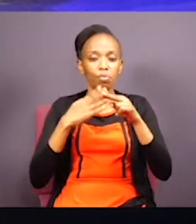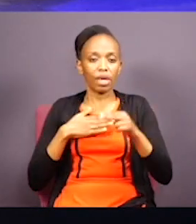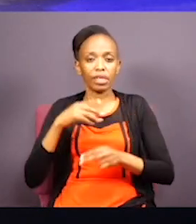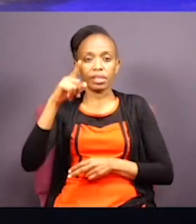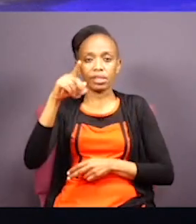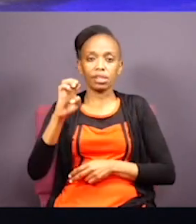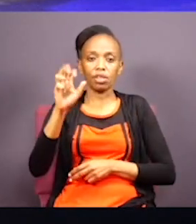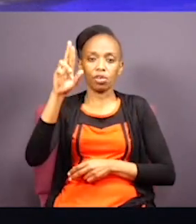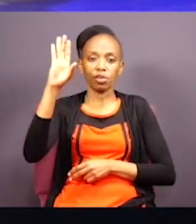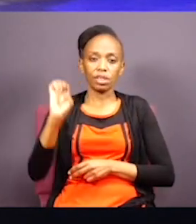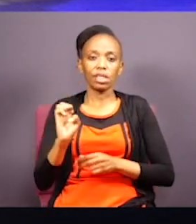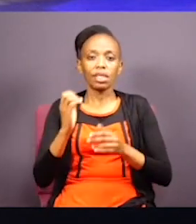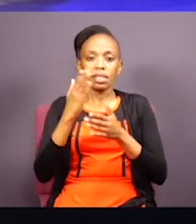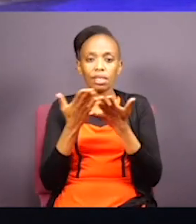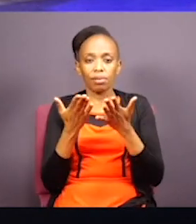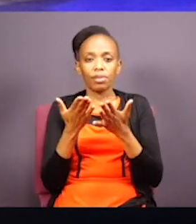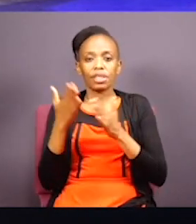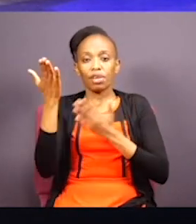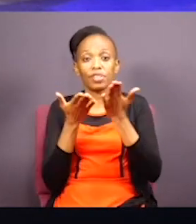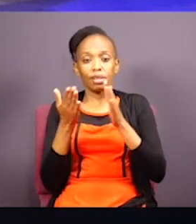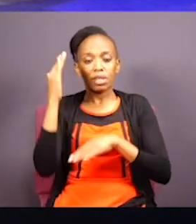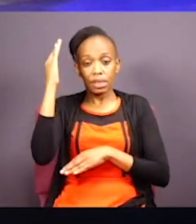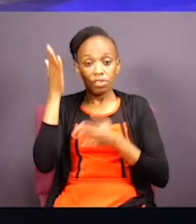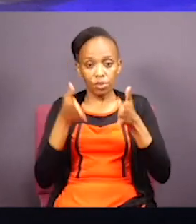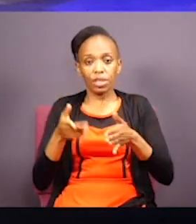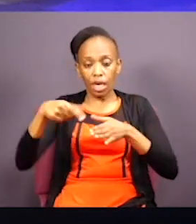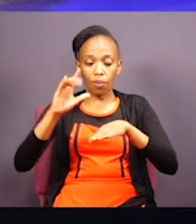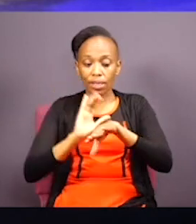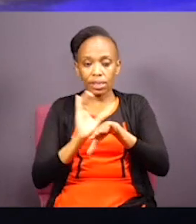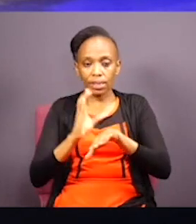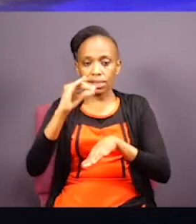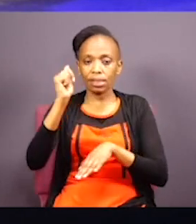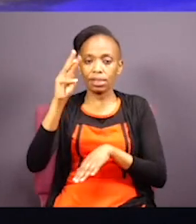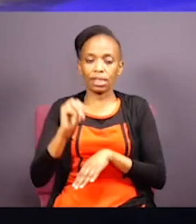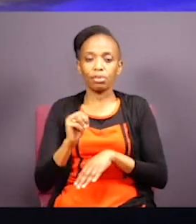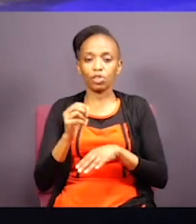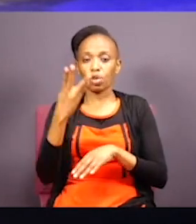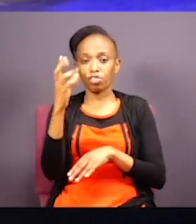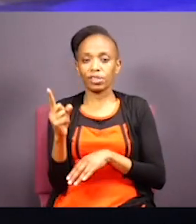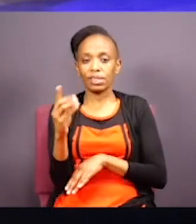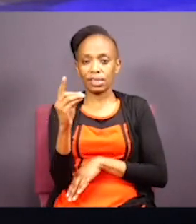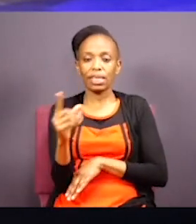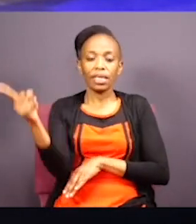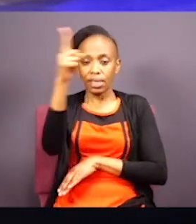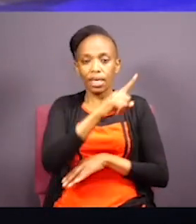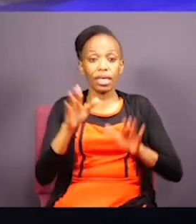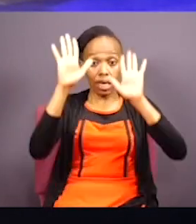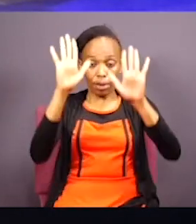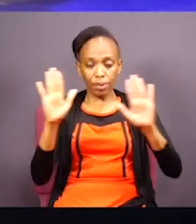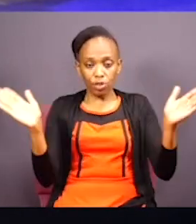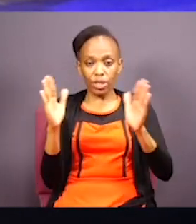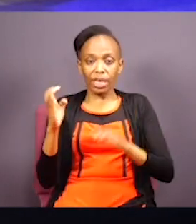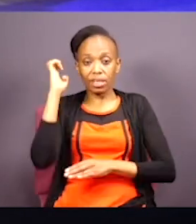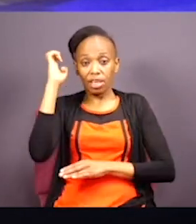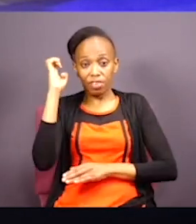George Gishuro, serving as your moderator today. Our church, Citam, is on a 40-day campaign to encourage